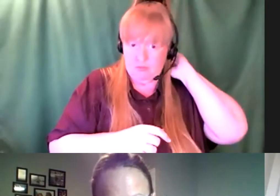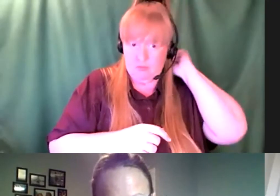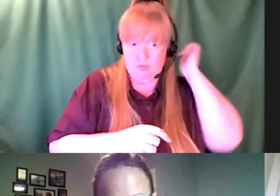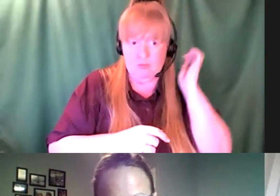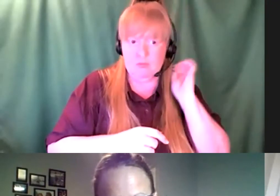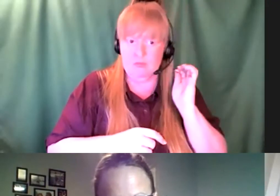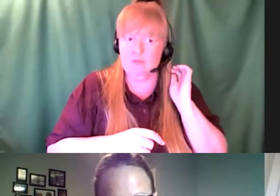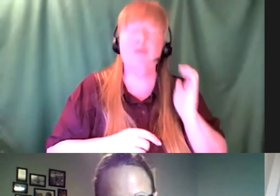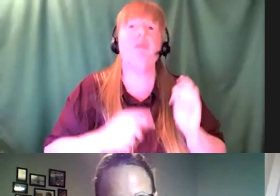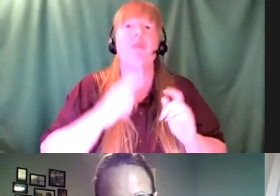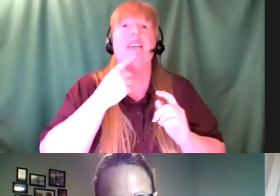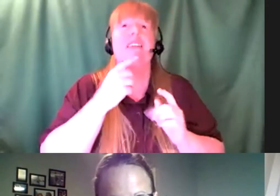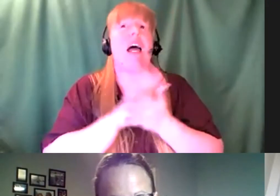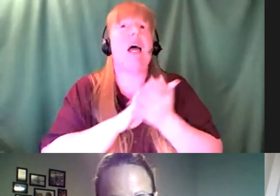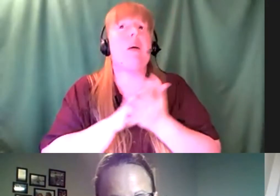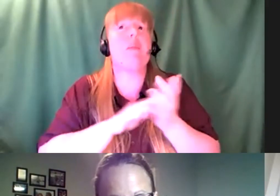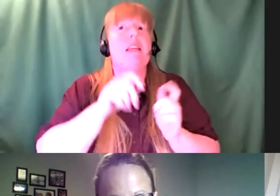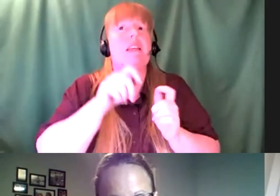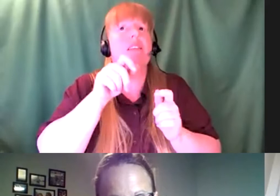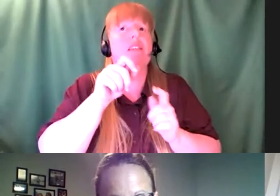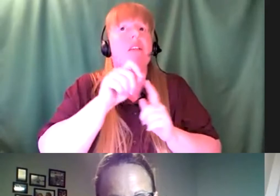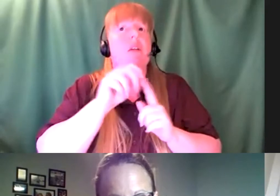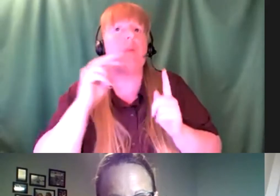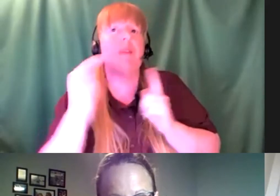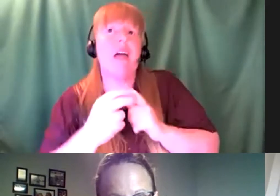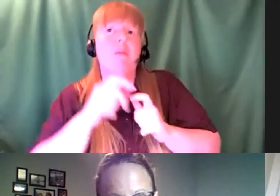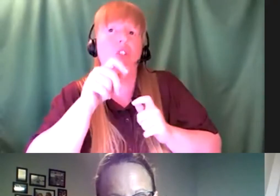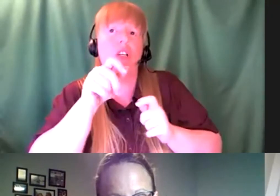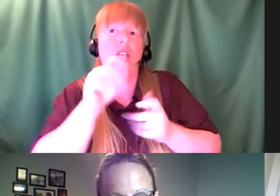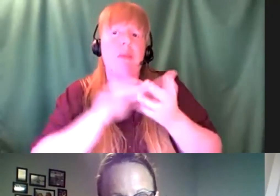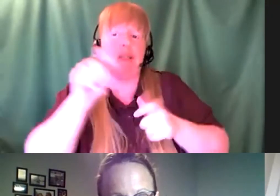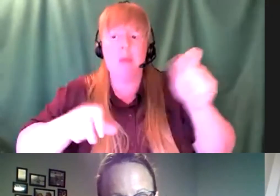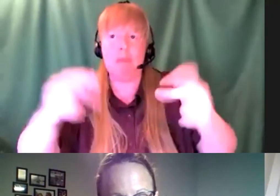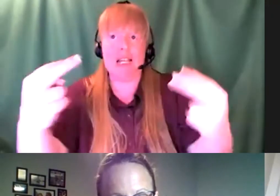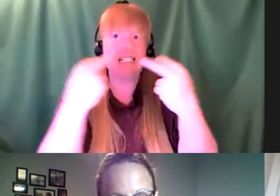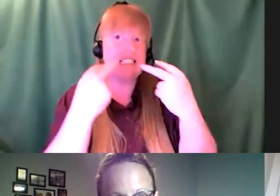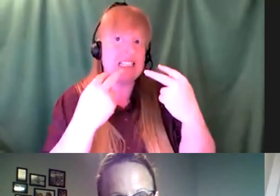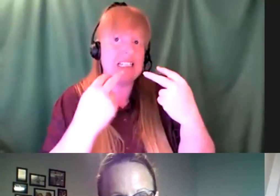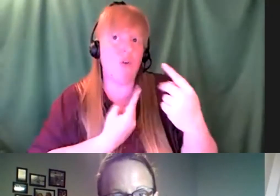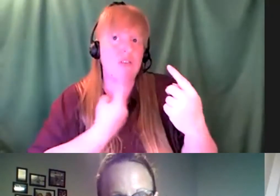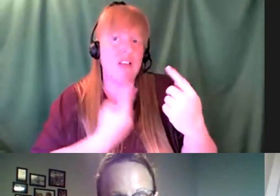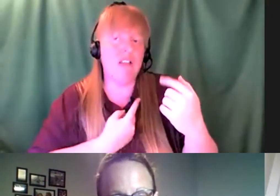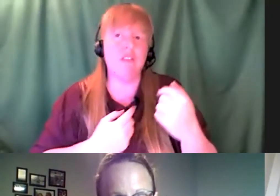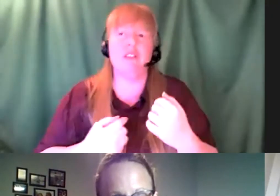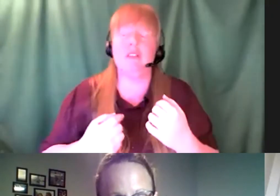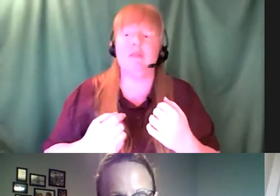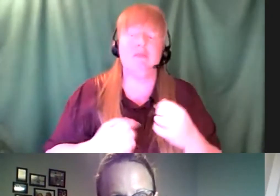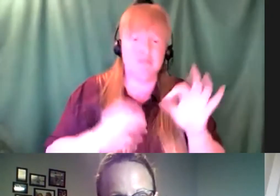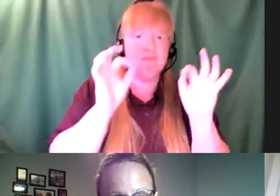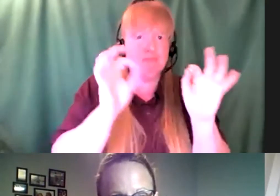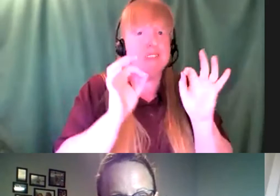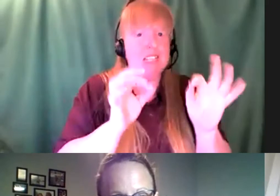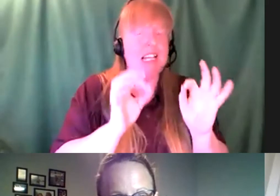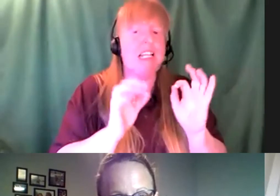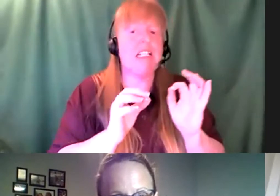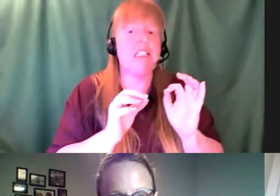perception, you mean how the public perceives you or disabled people in general? Exactly. It's just like how